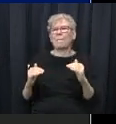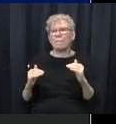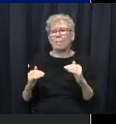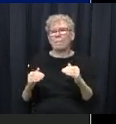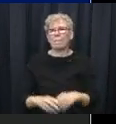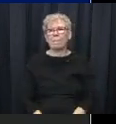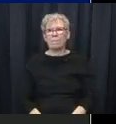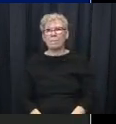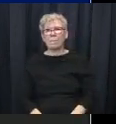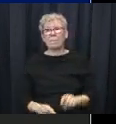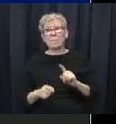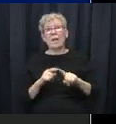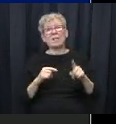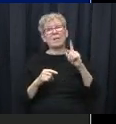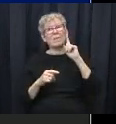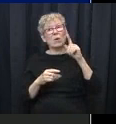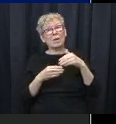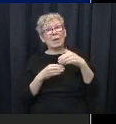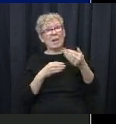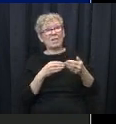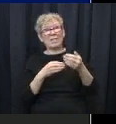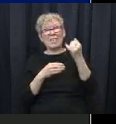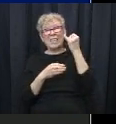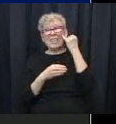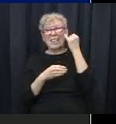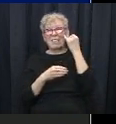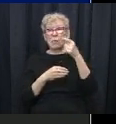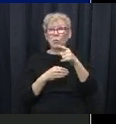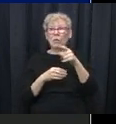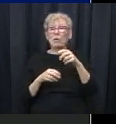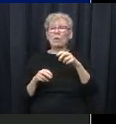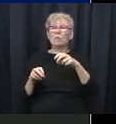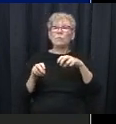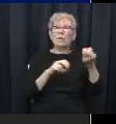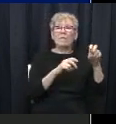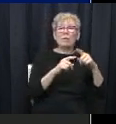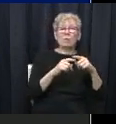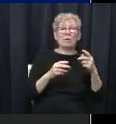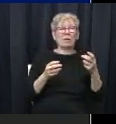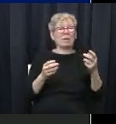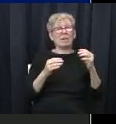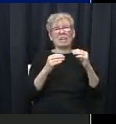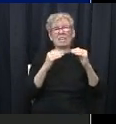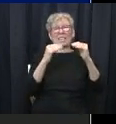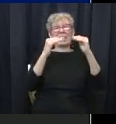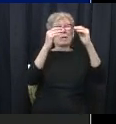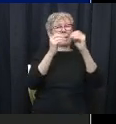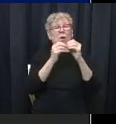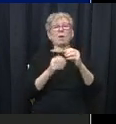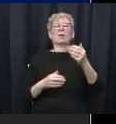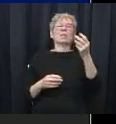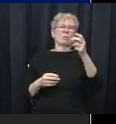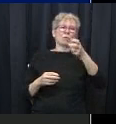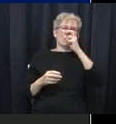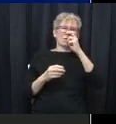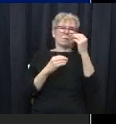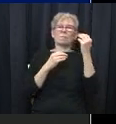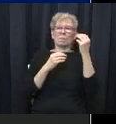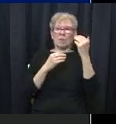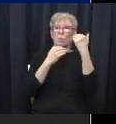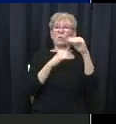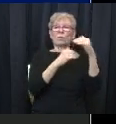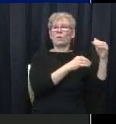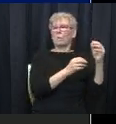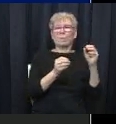And we have found that disease incidence is really the leading indicator, and that's the indicator we want to watch